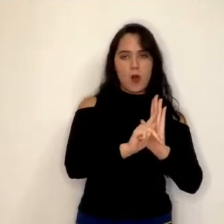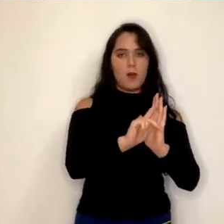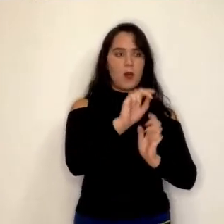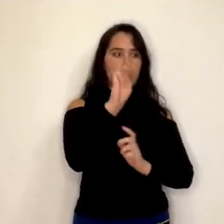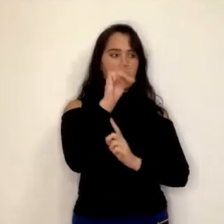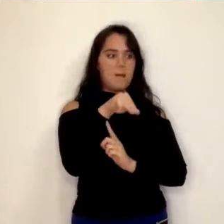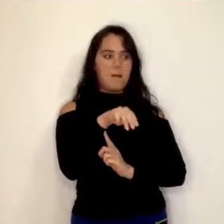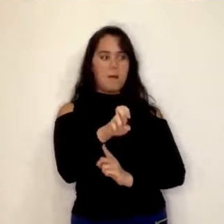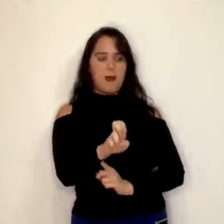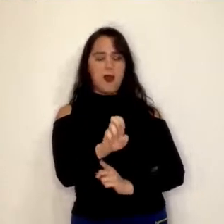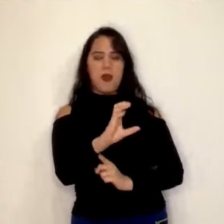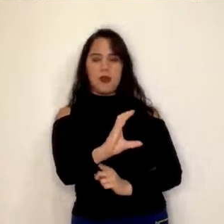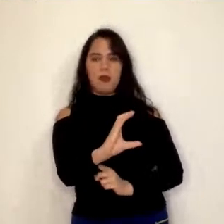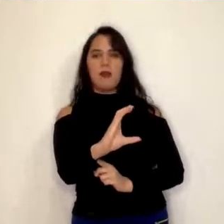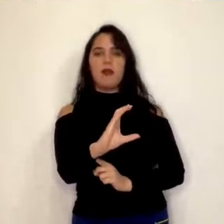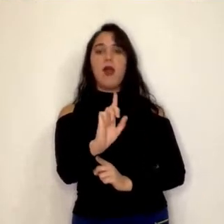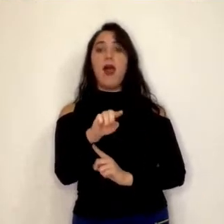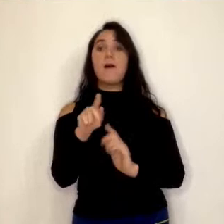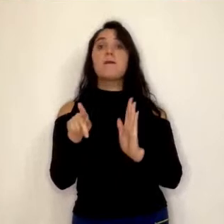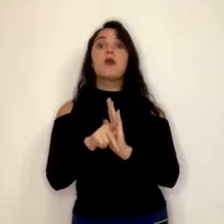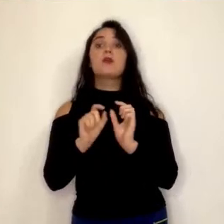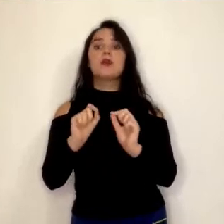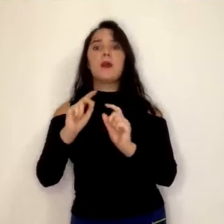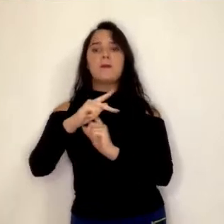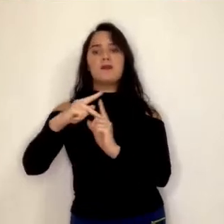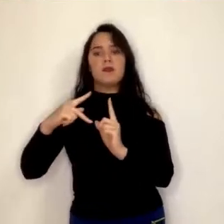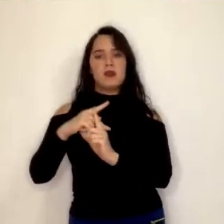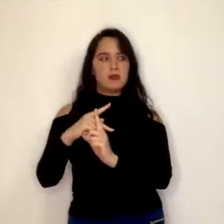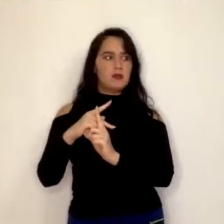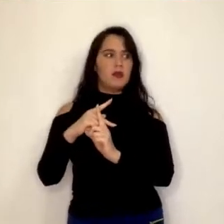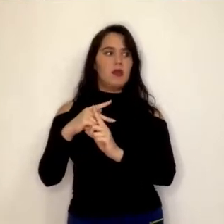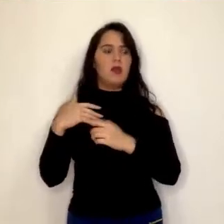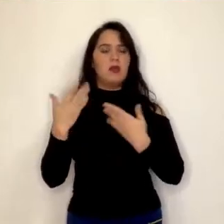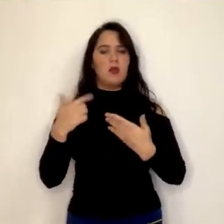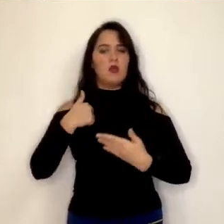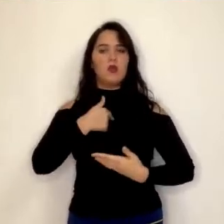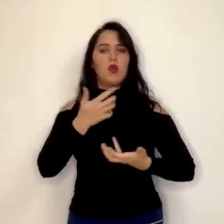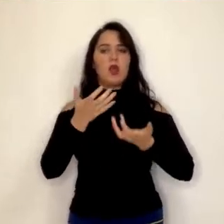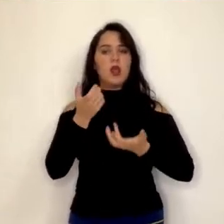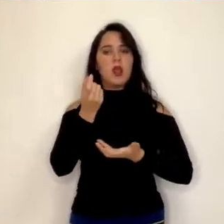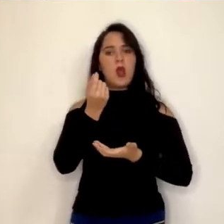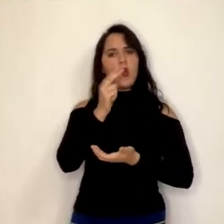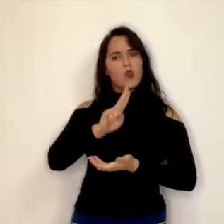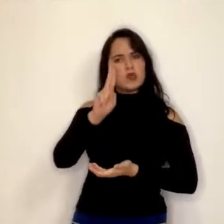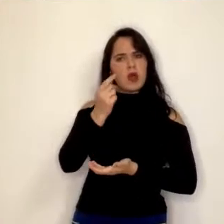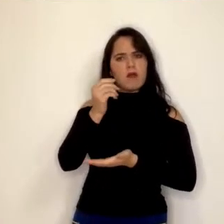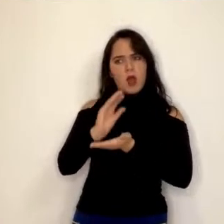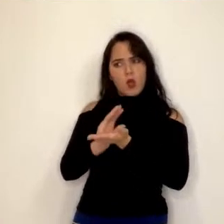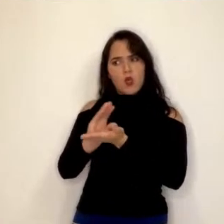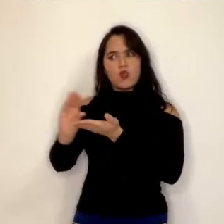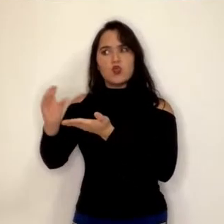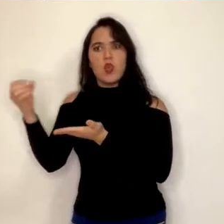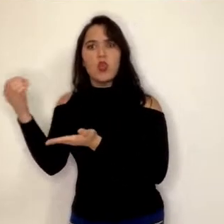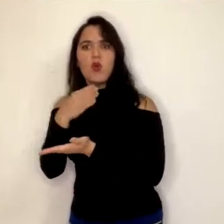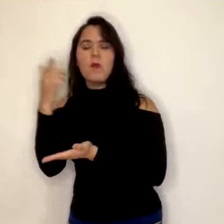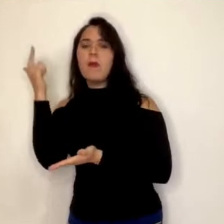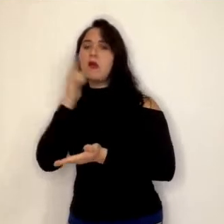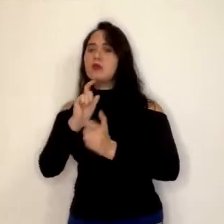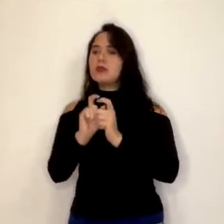resource coming from the Ministry of Education, and we wanted to use new resources in order to